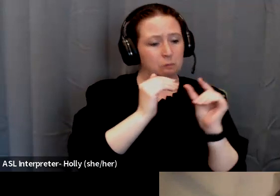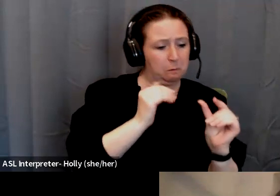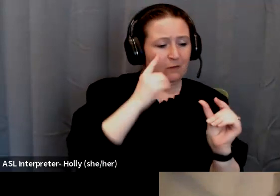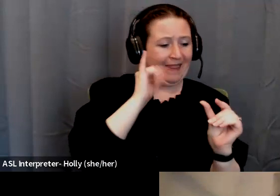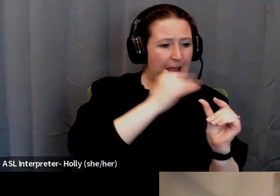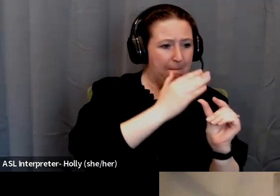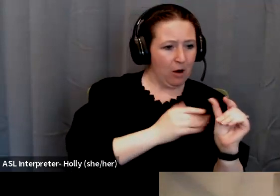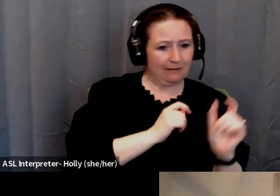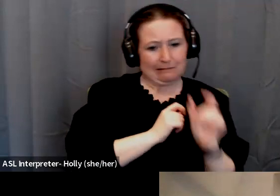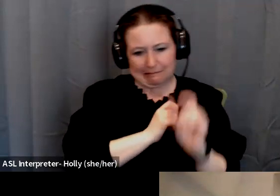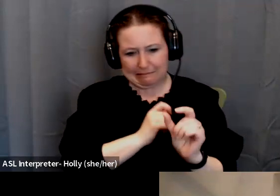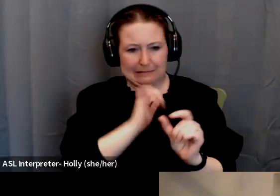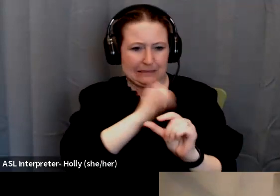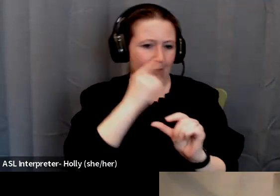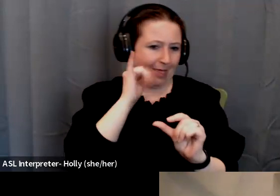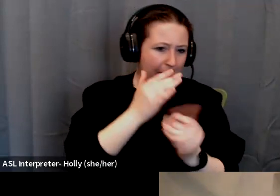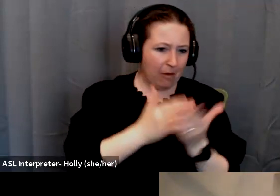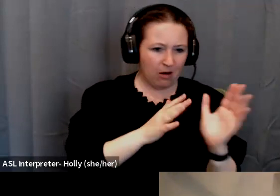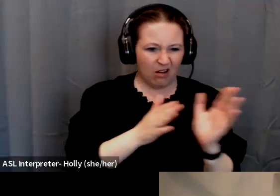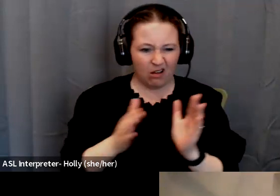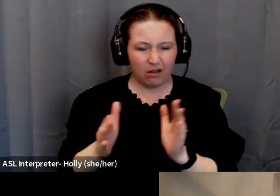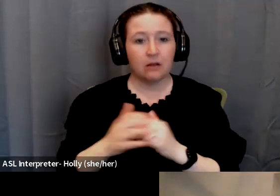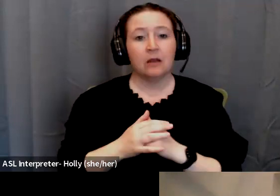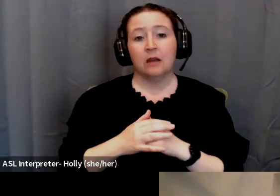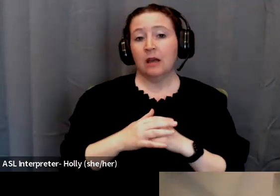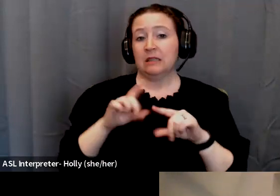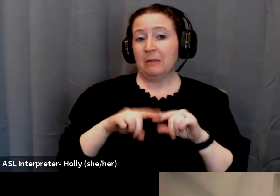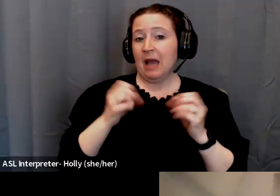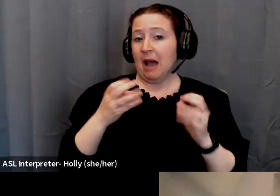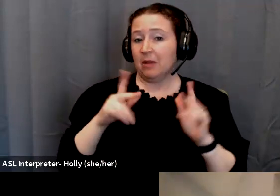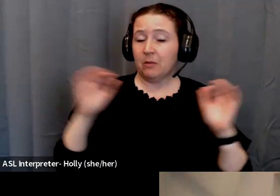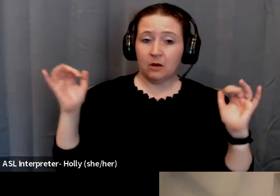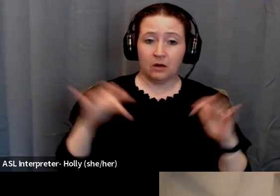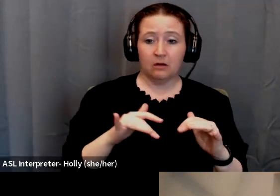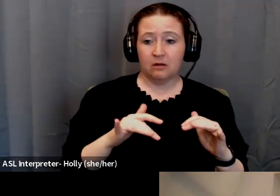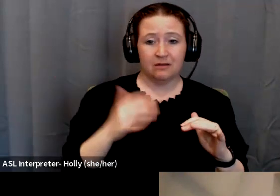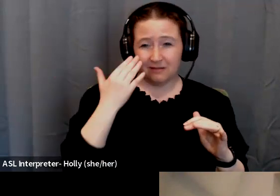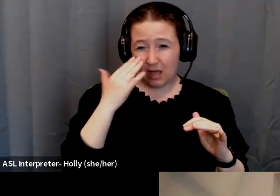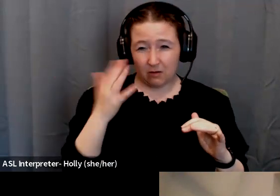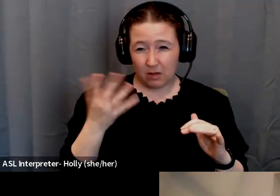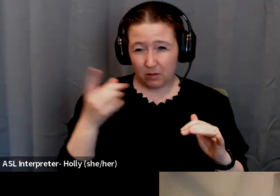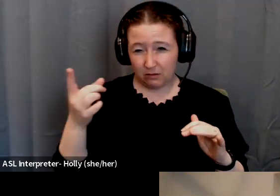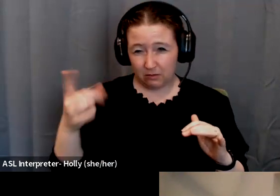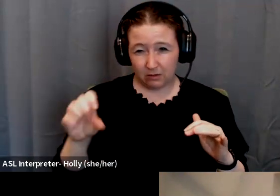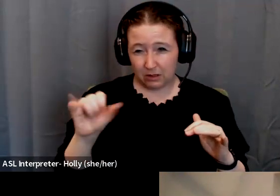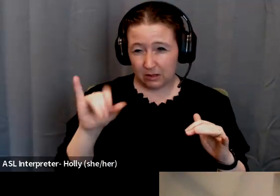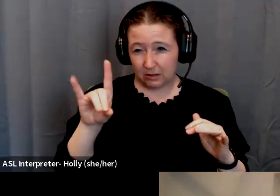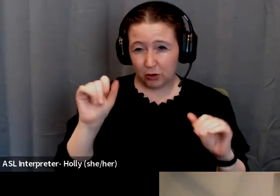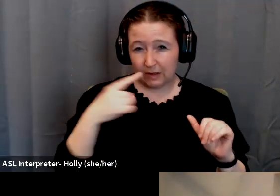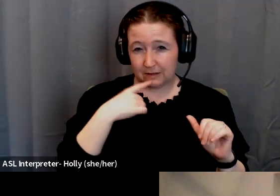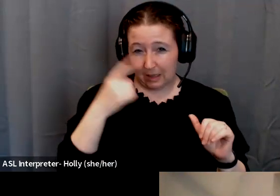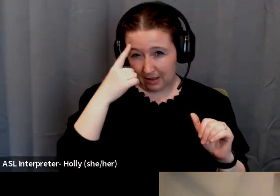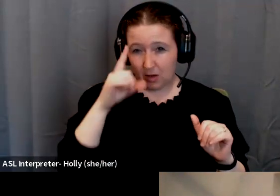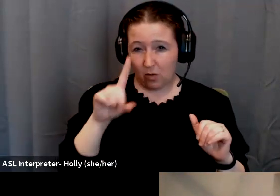of the assembly. And depending on how many people are in attendance, and I don't know, maybe somebody from the Synod can say, but I know it's